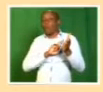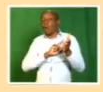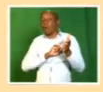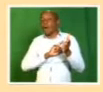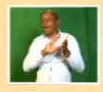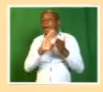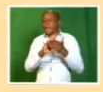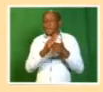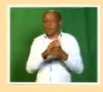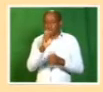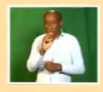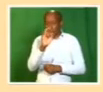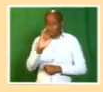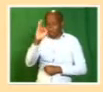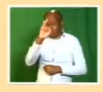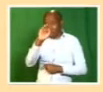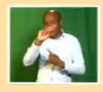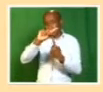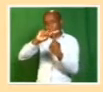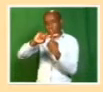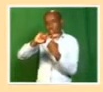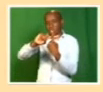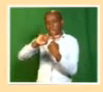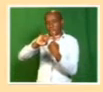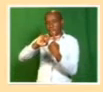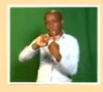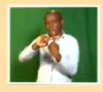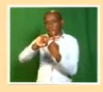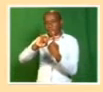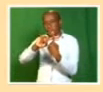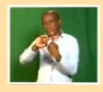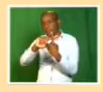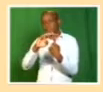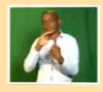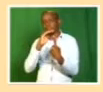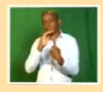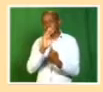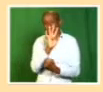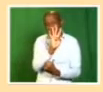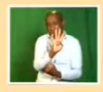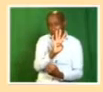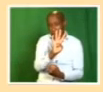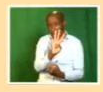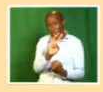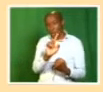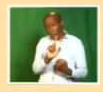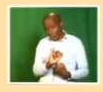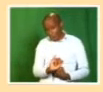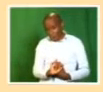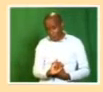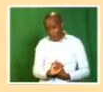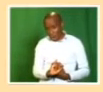mentioned the coefficient of x squared is positive, passing through this